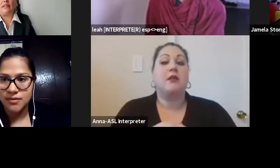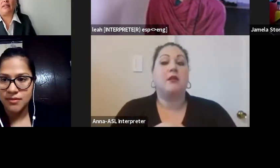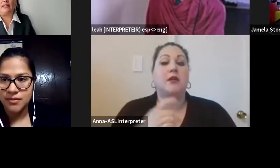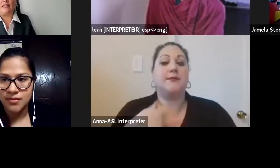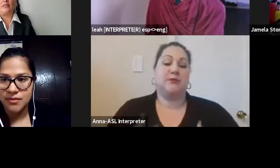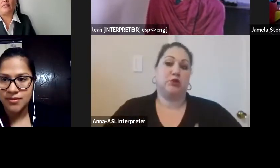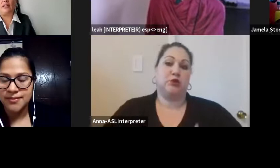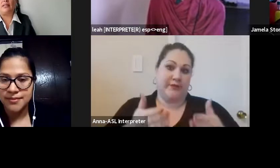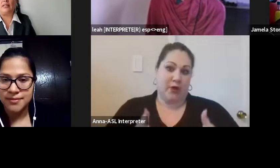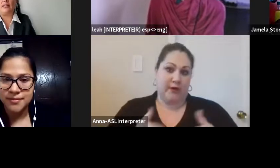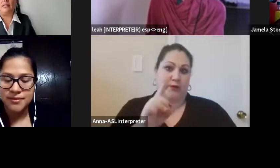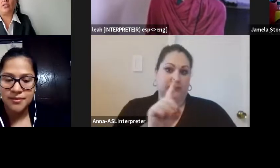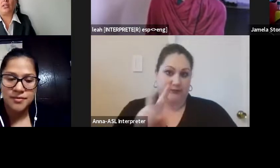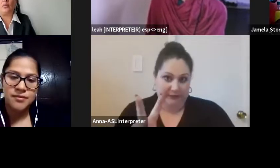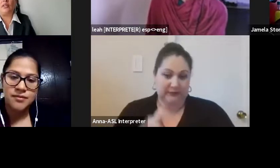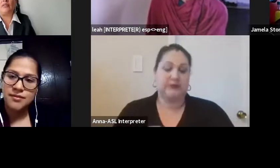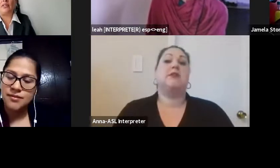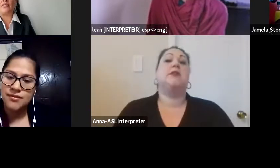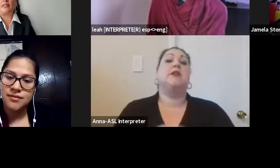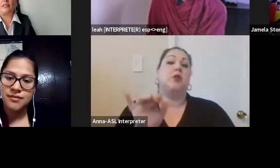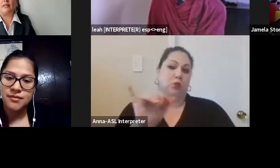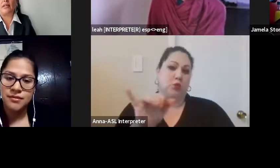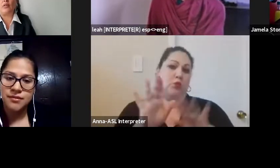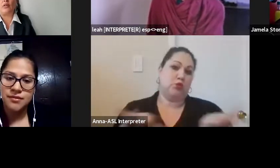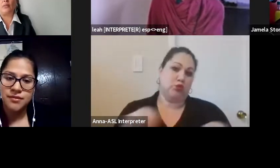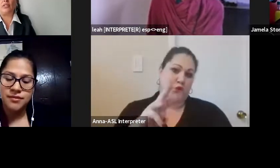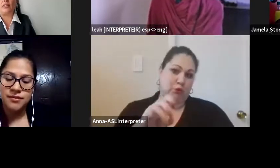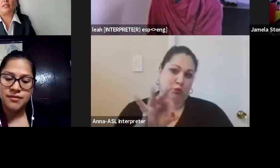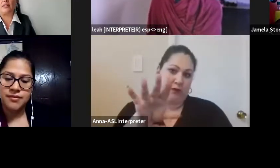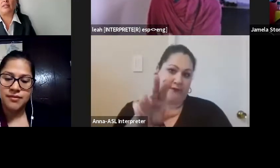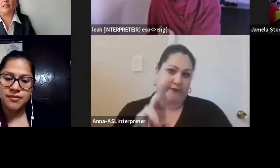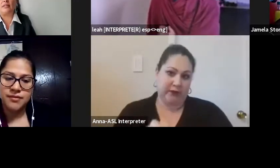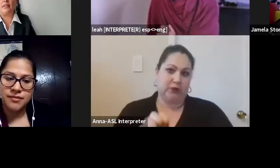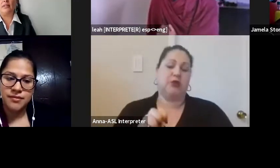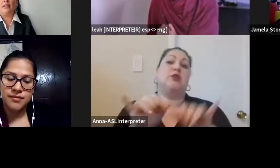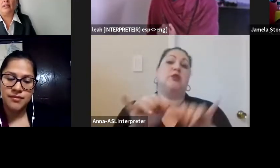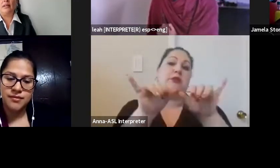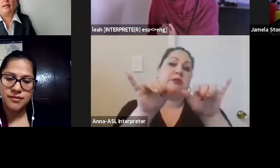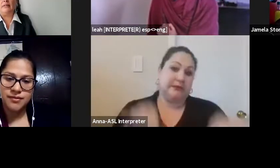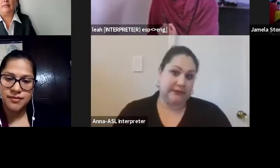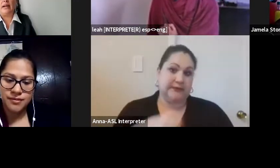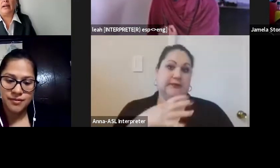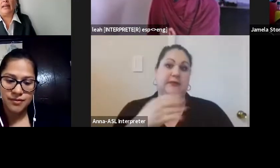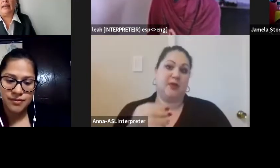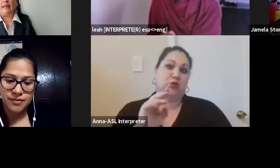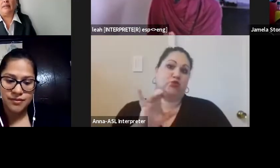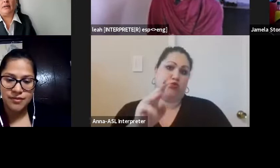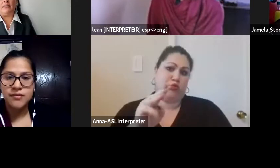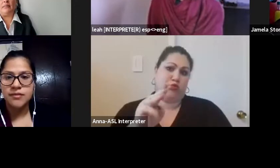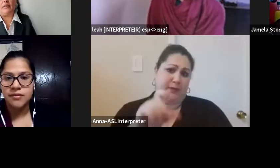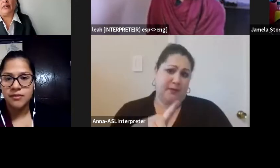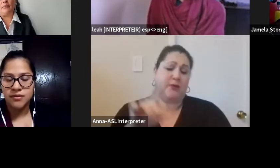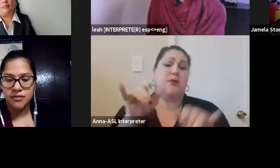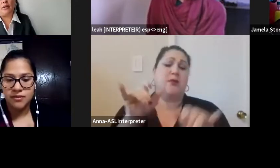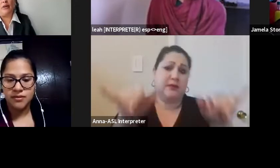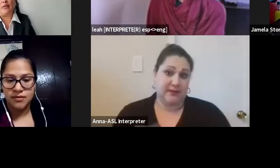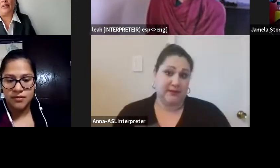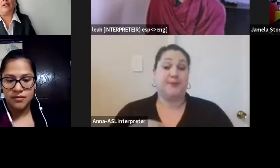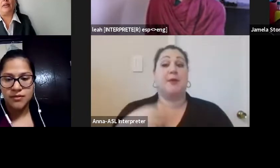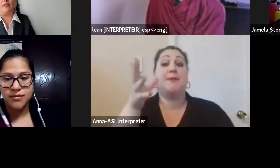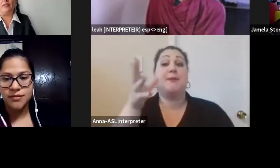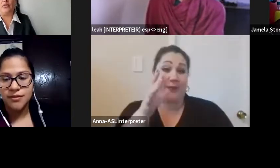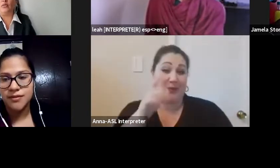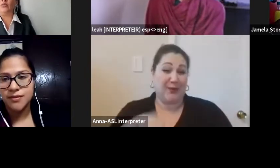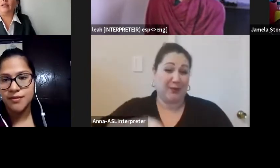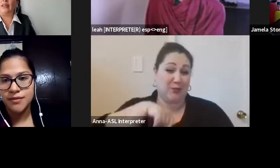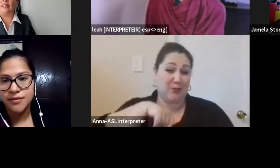domestic violence, as well as the child welfare system and the criminal justice system. I am a mother, proud mother